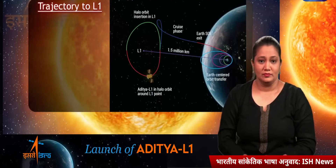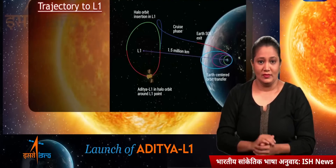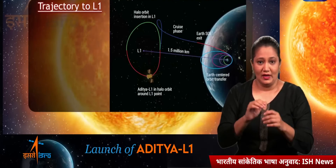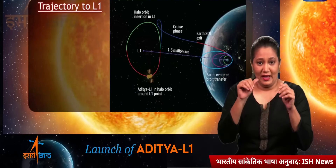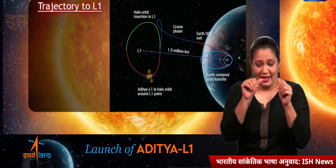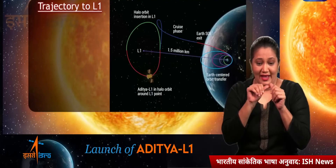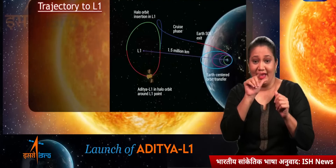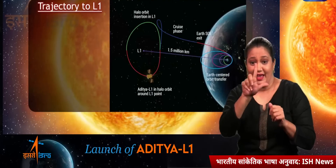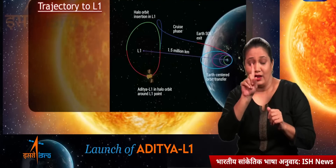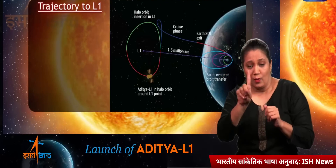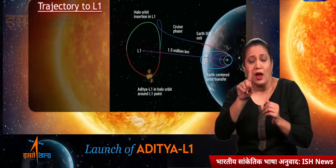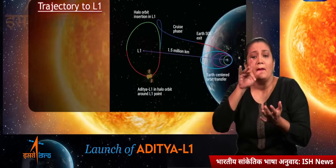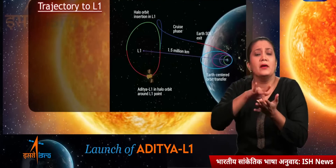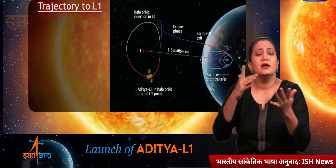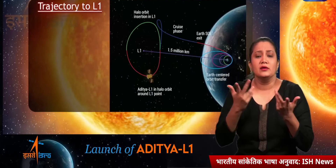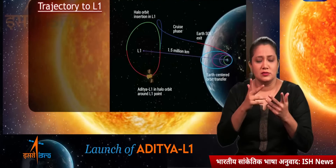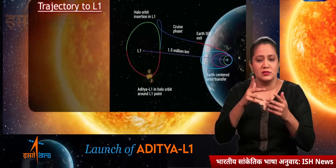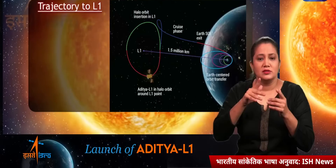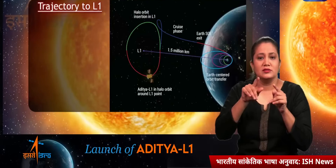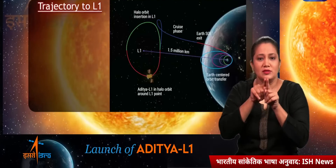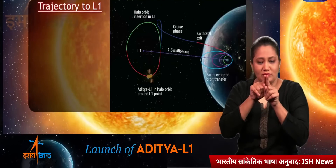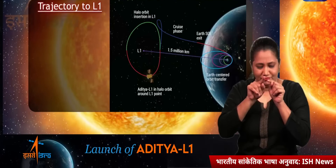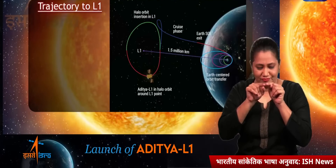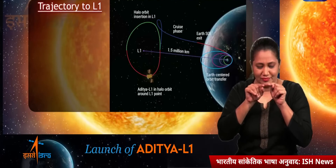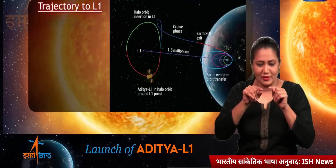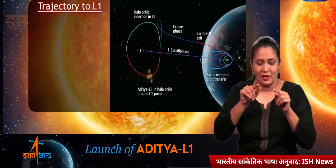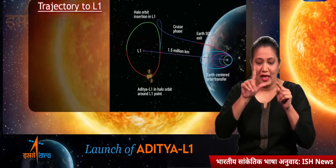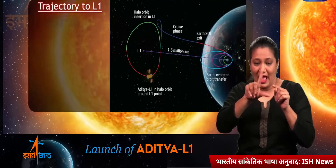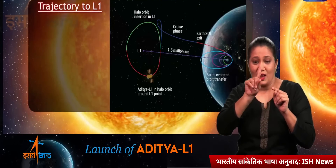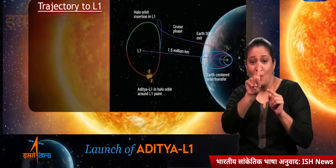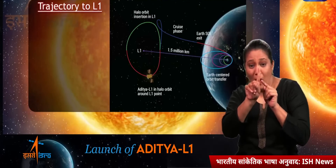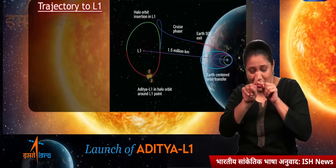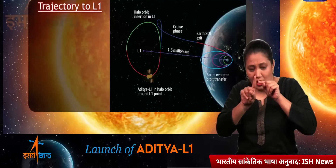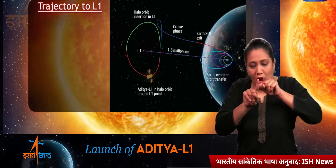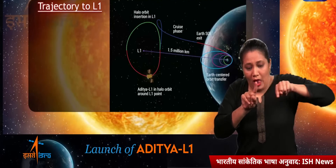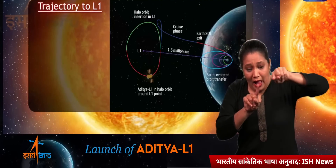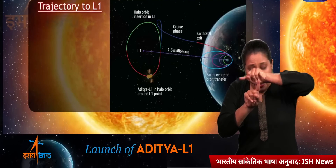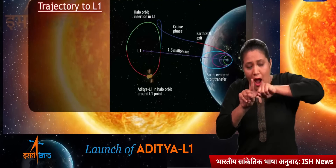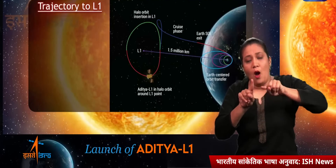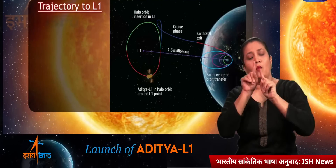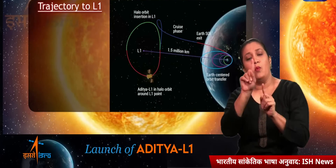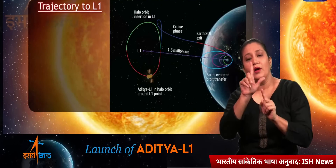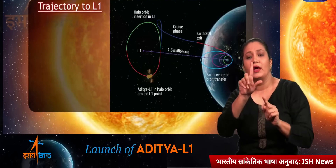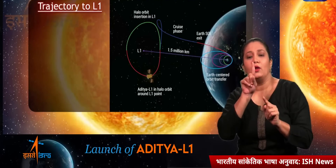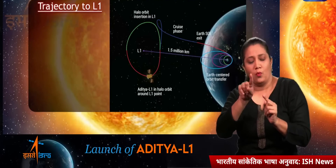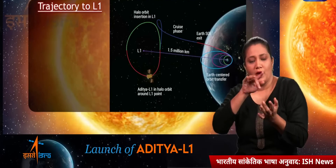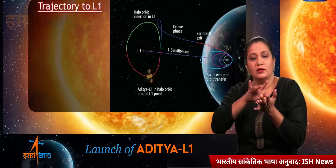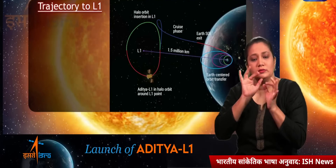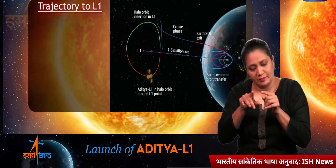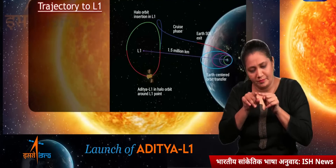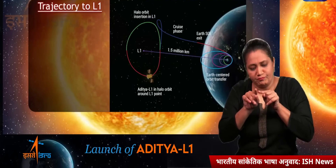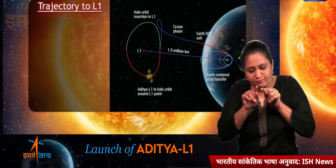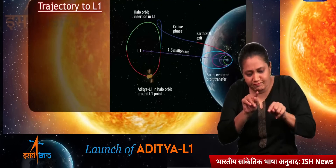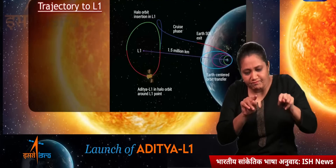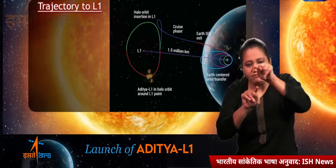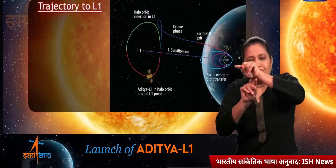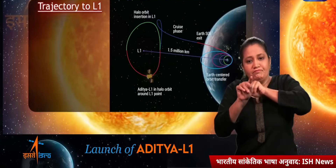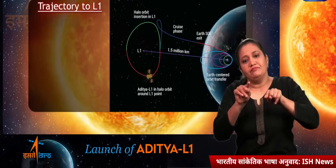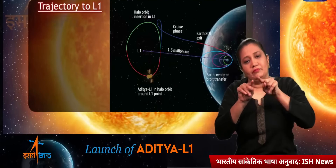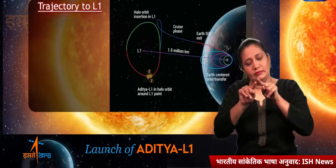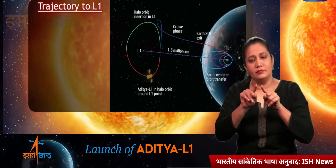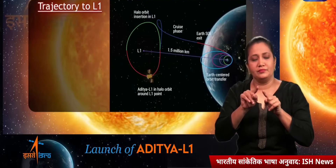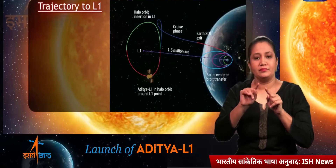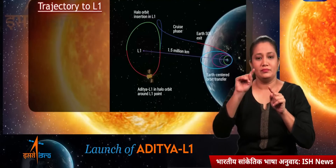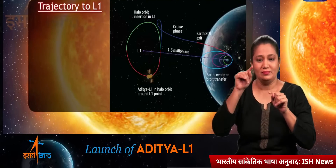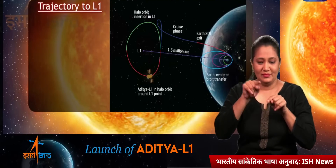is planned to be placed in a halo orbit around the Lagrangian point 1 or L1 of the